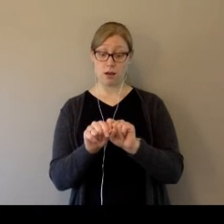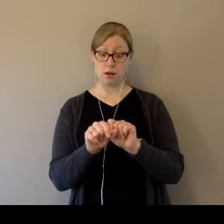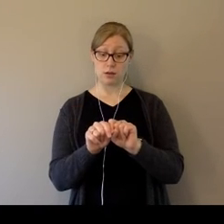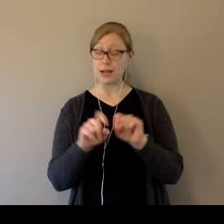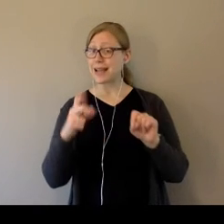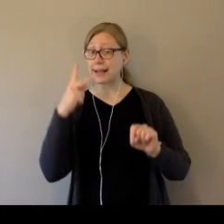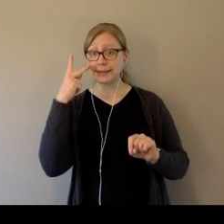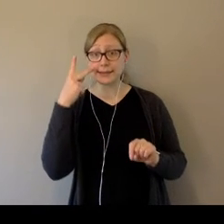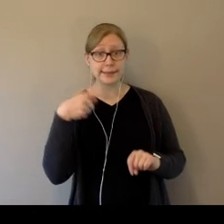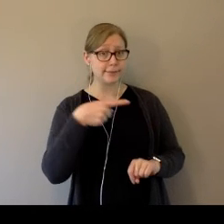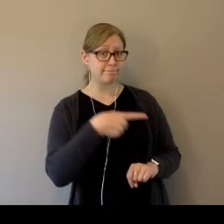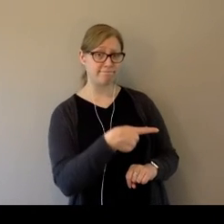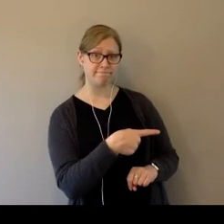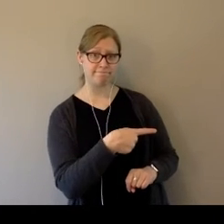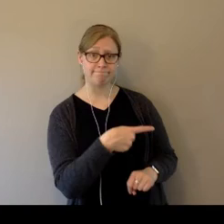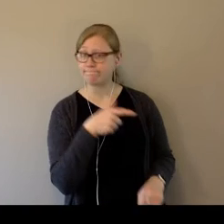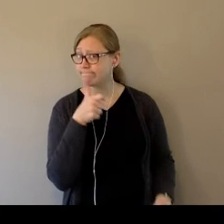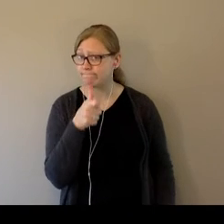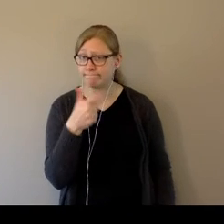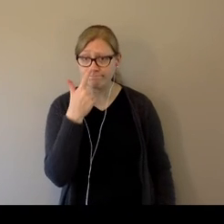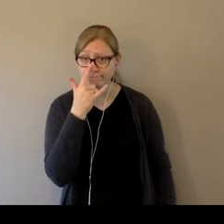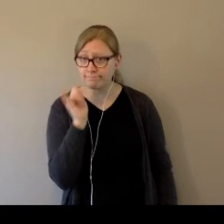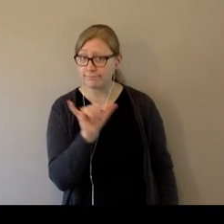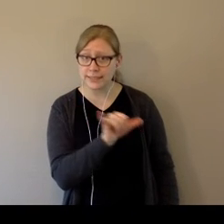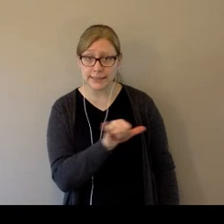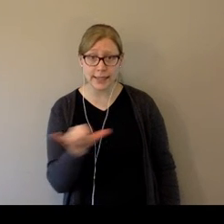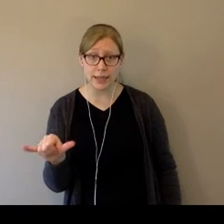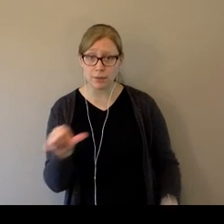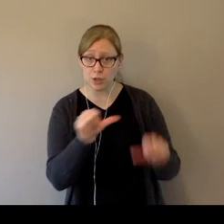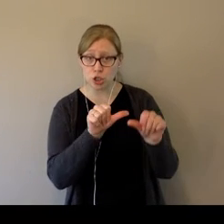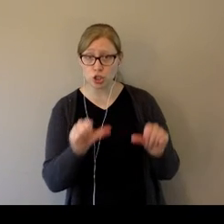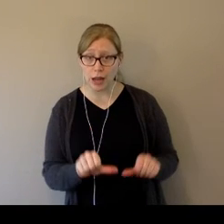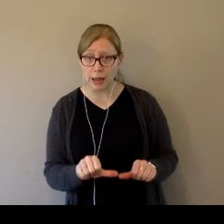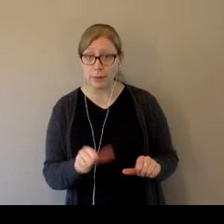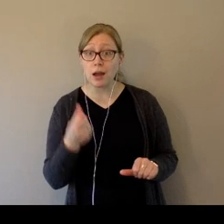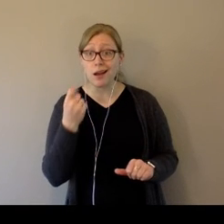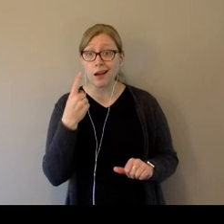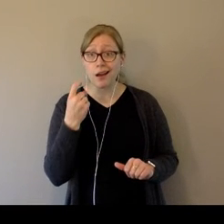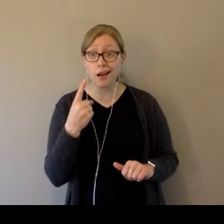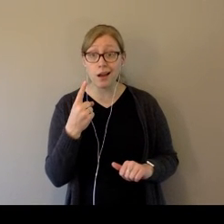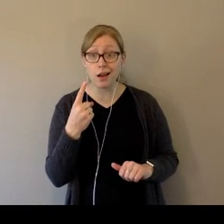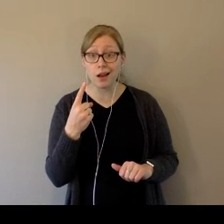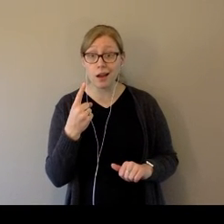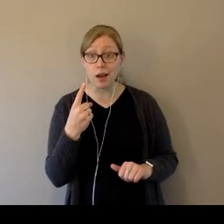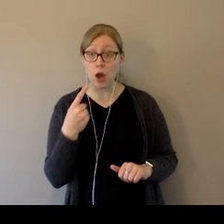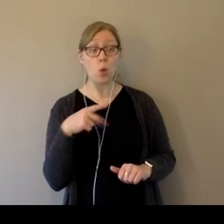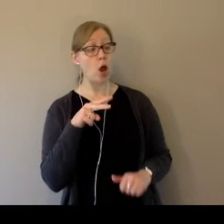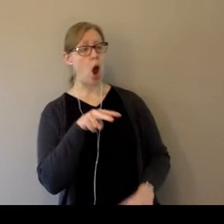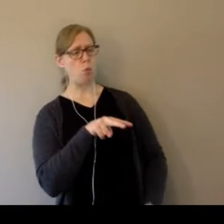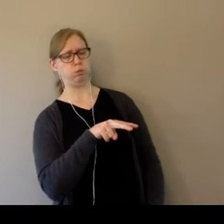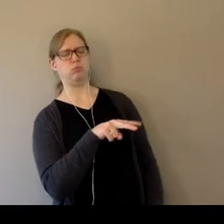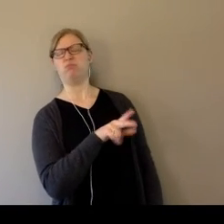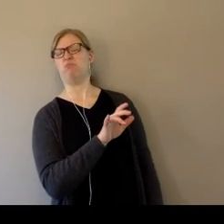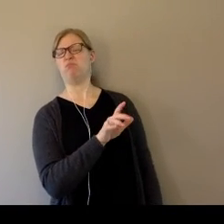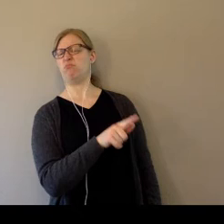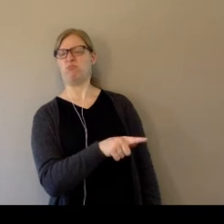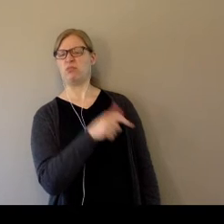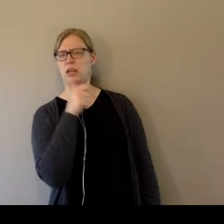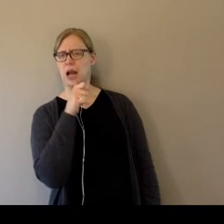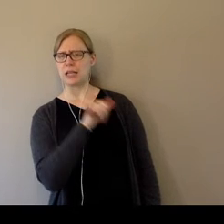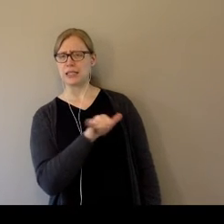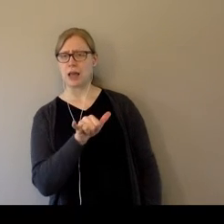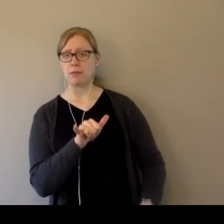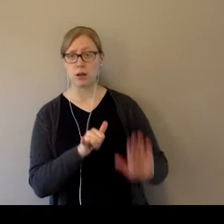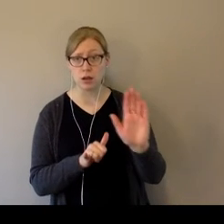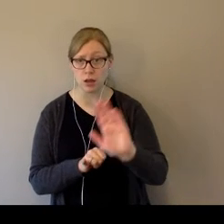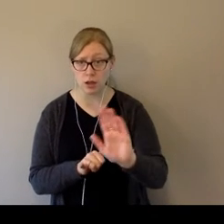not look like they're the same shape. But just because they don't look the same doesn't mean they are not the same. So we have